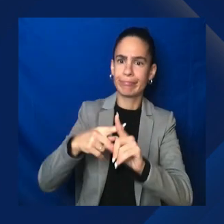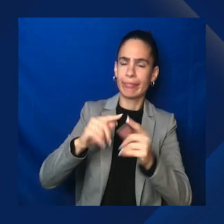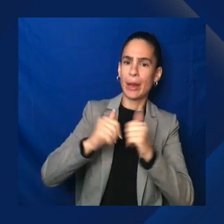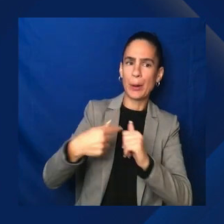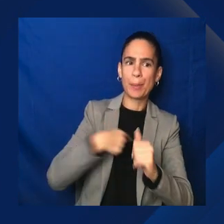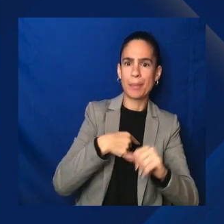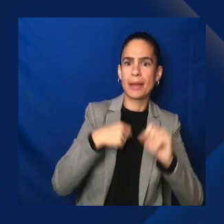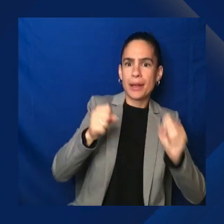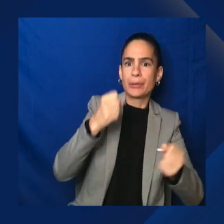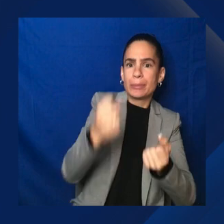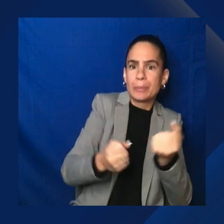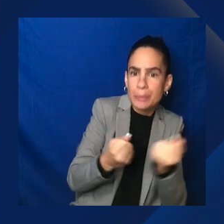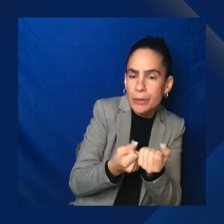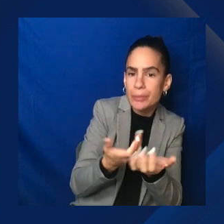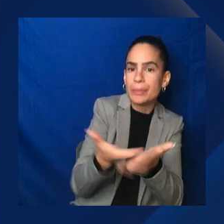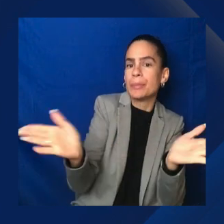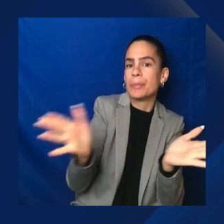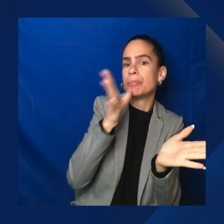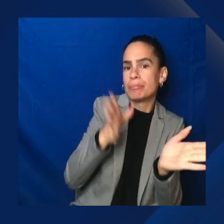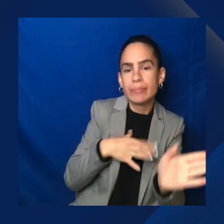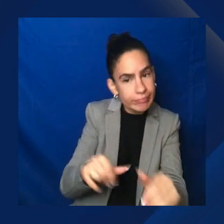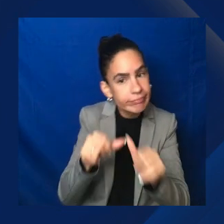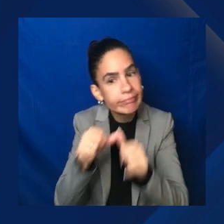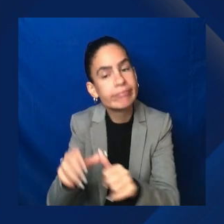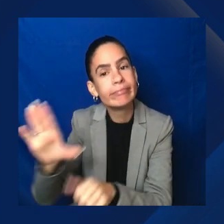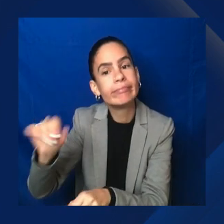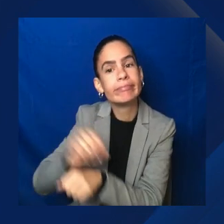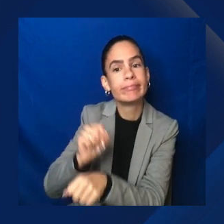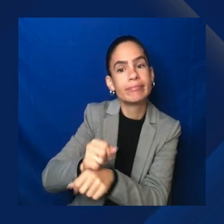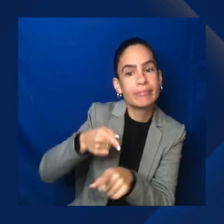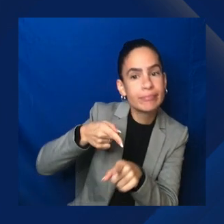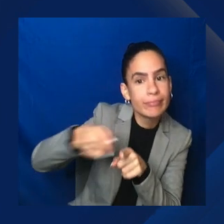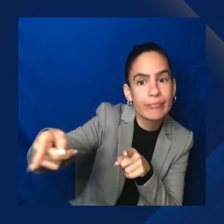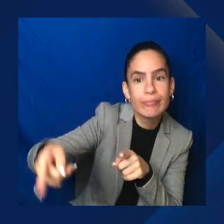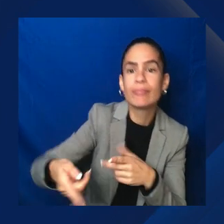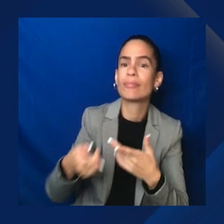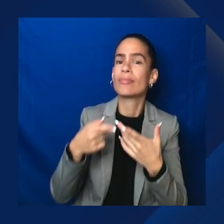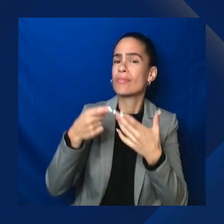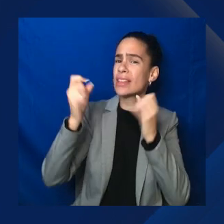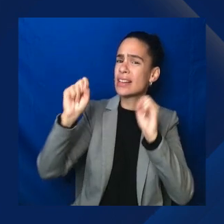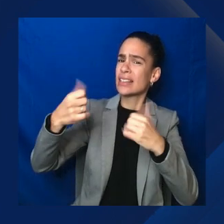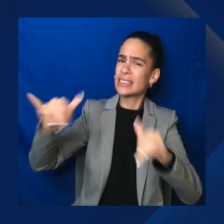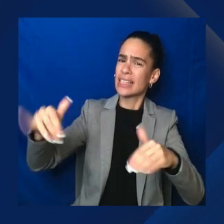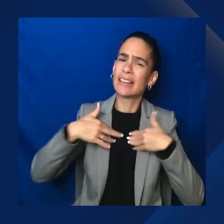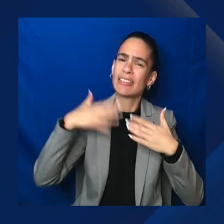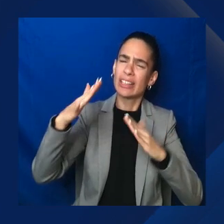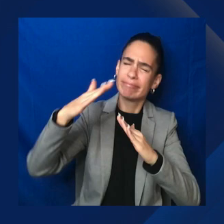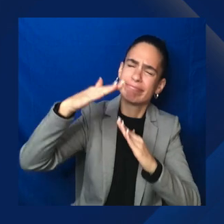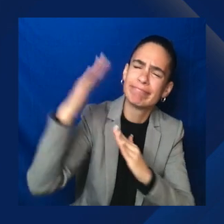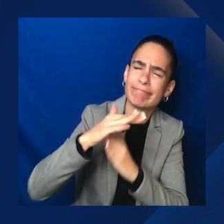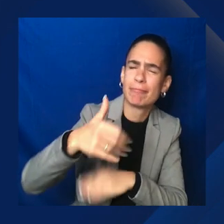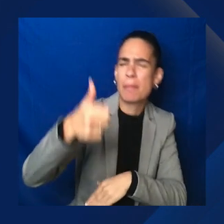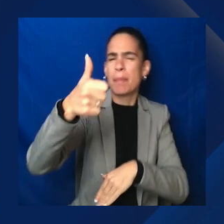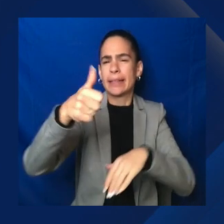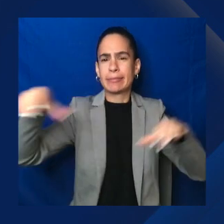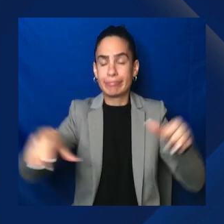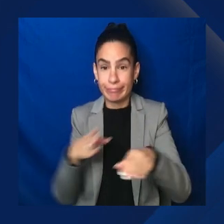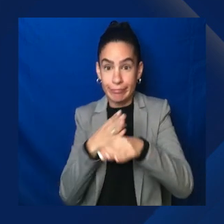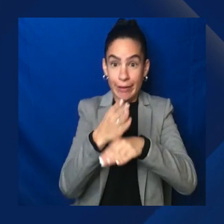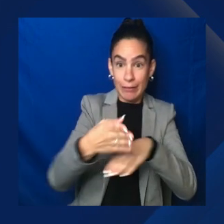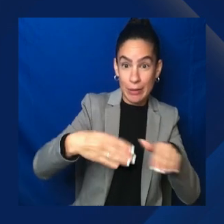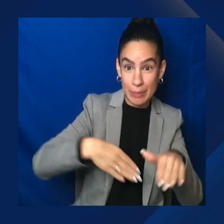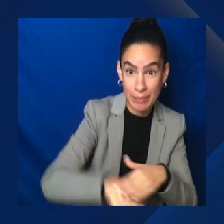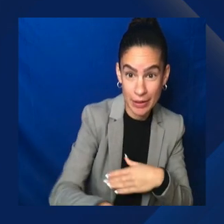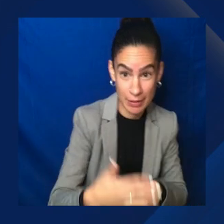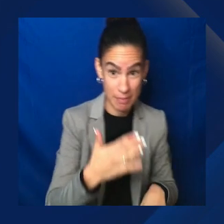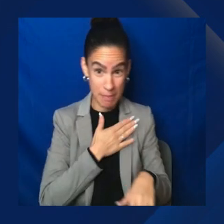you can still have your best performances after you have a family. And I'm talking, you know, my sport is running, but this is, you know, in